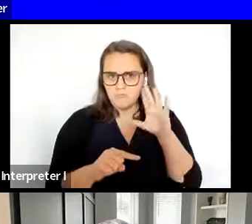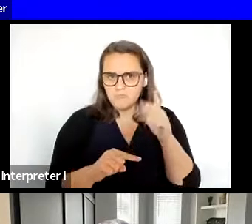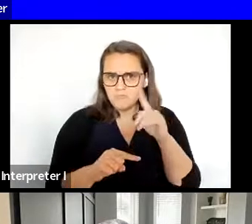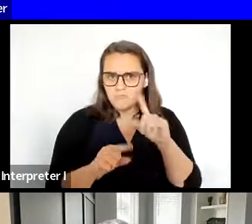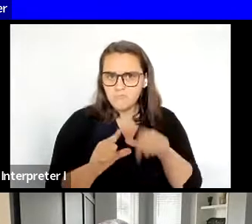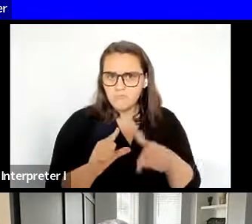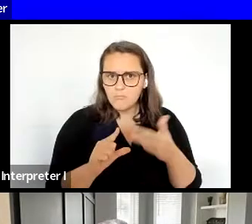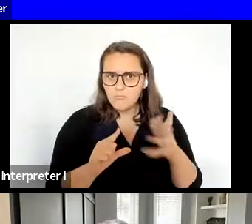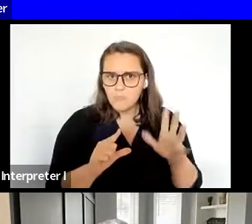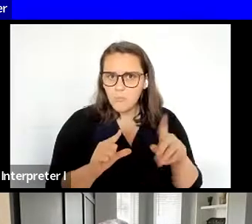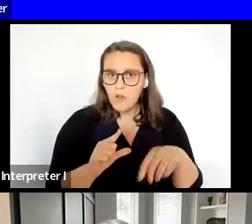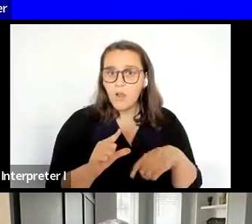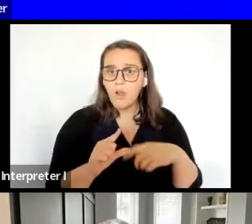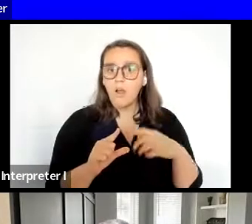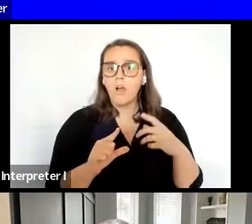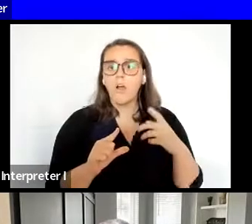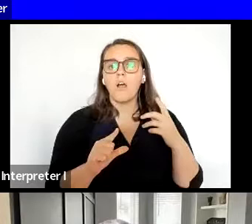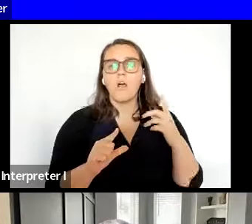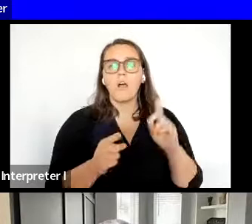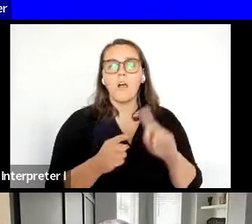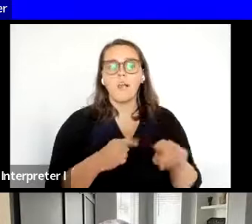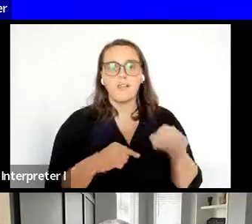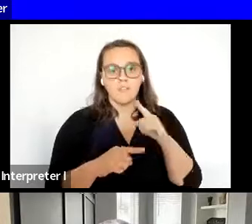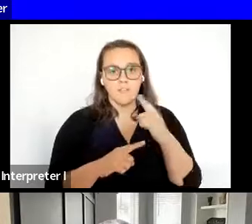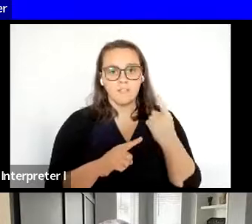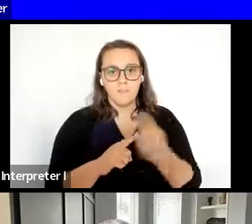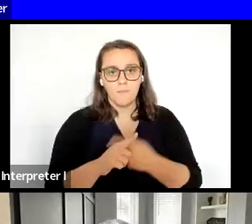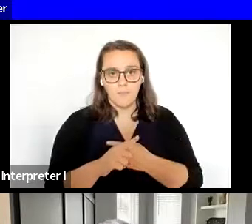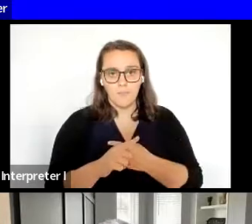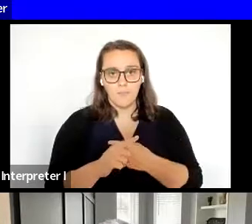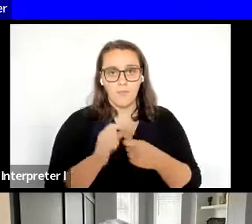through this month. This legislation extends that time.